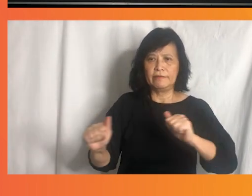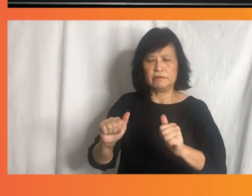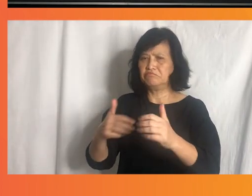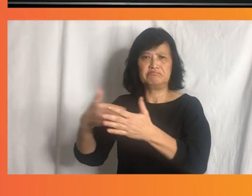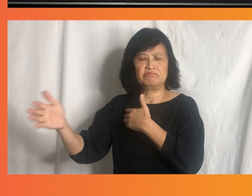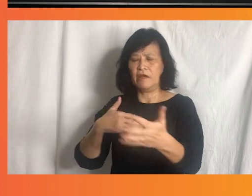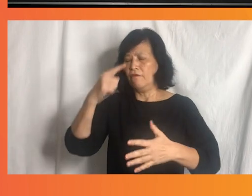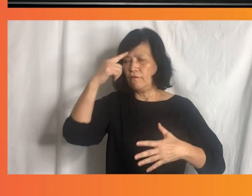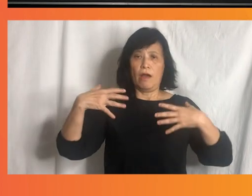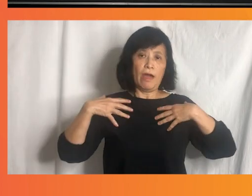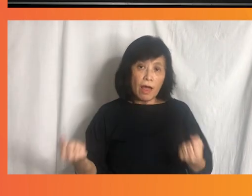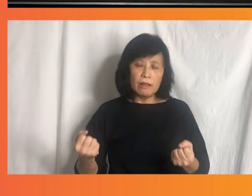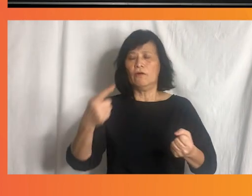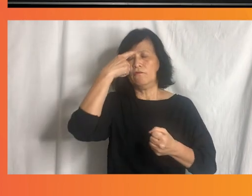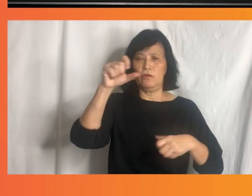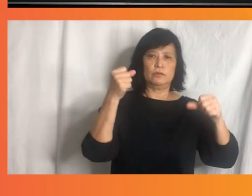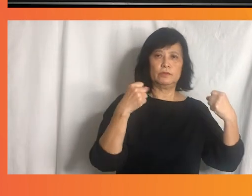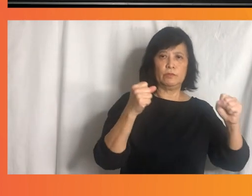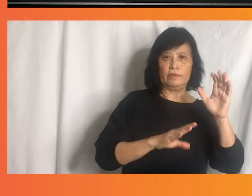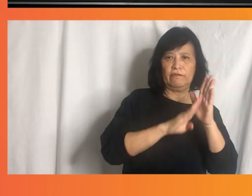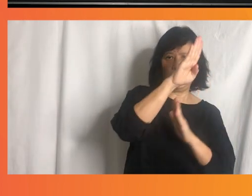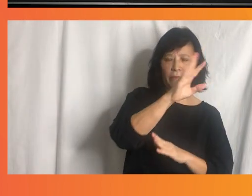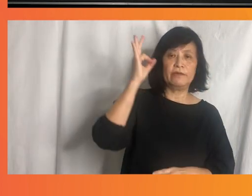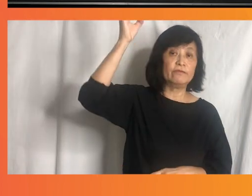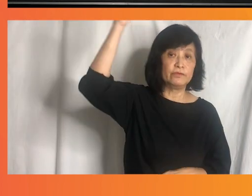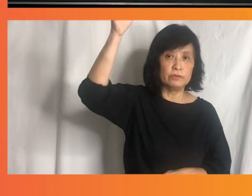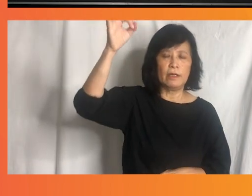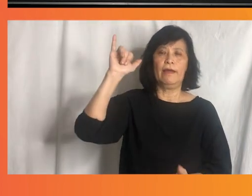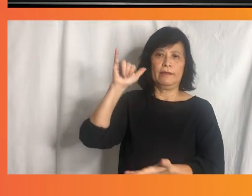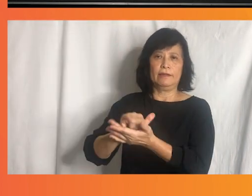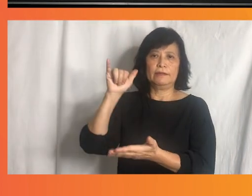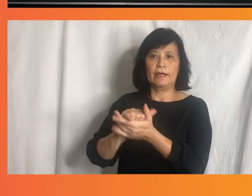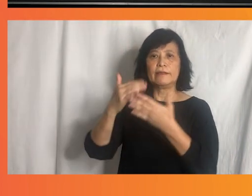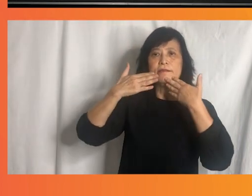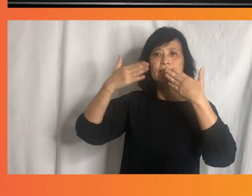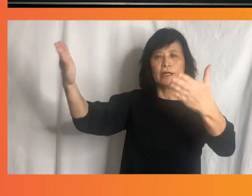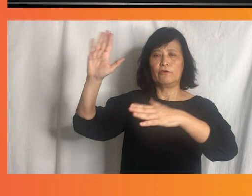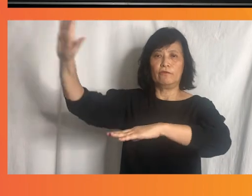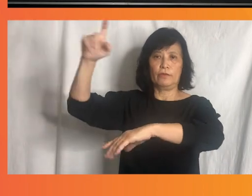sports development in future. With that, I'll thank you for your time.